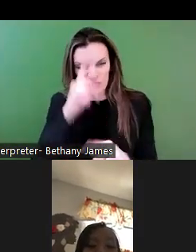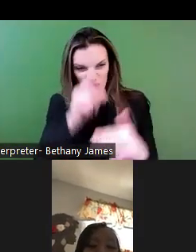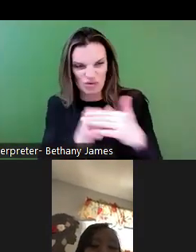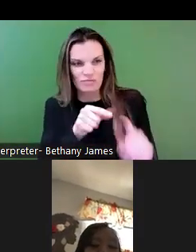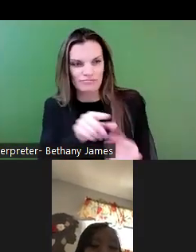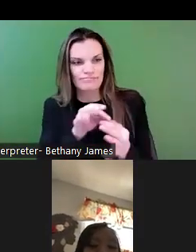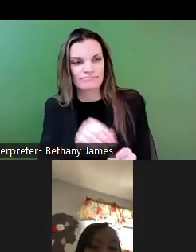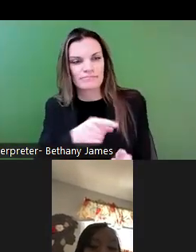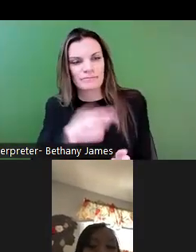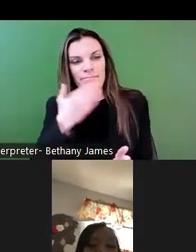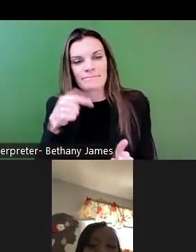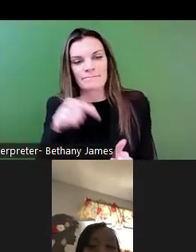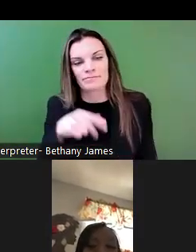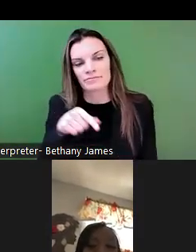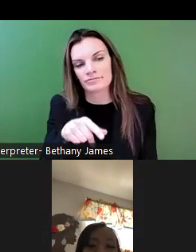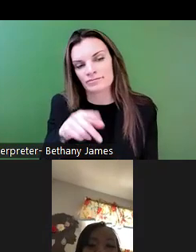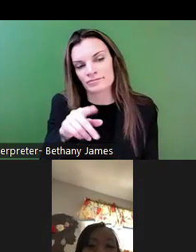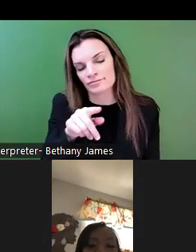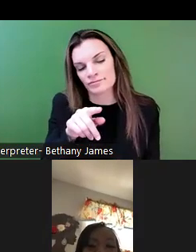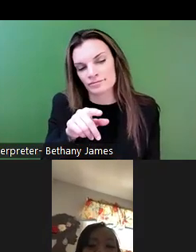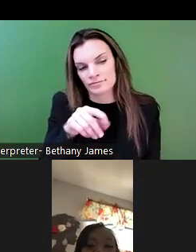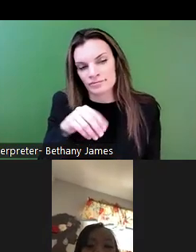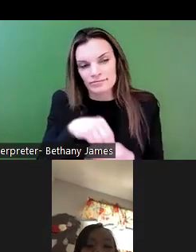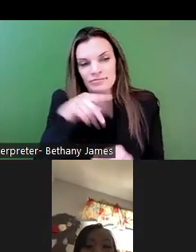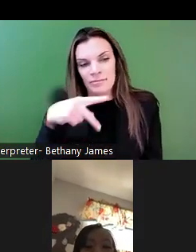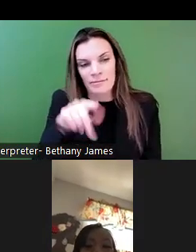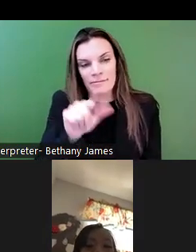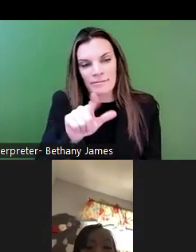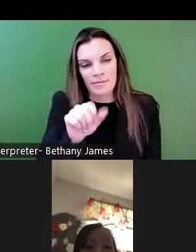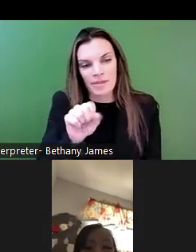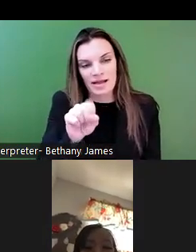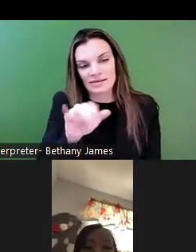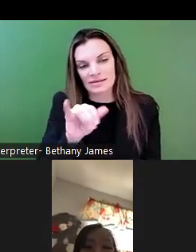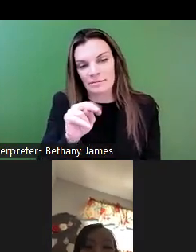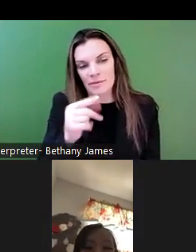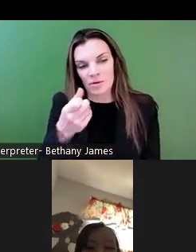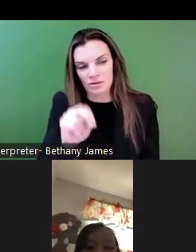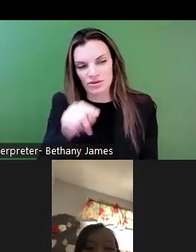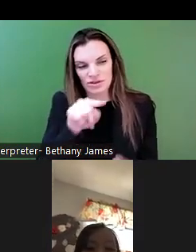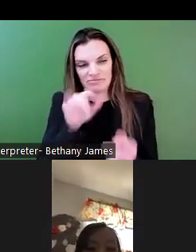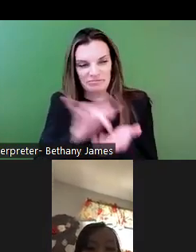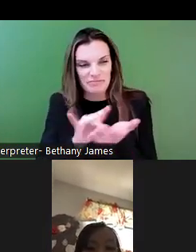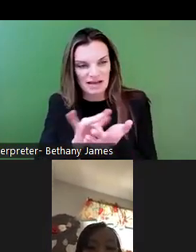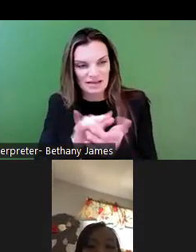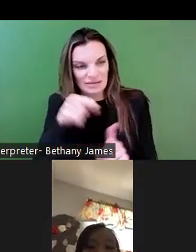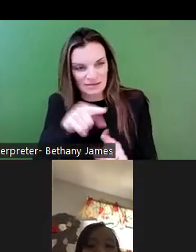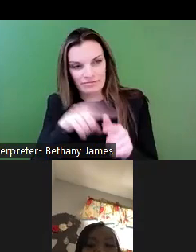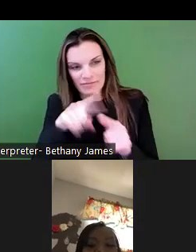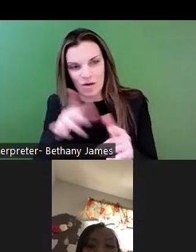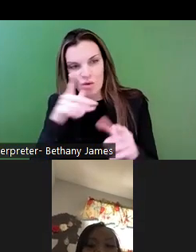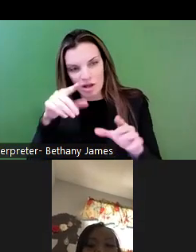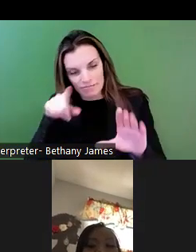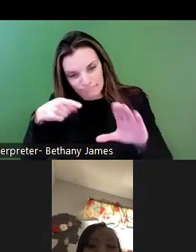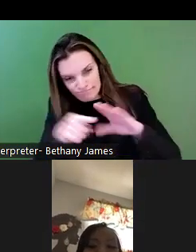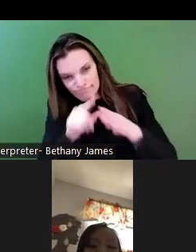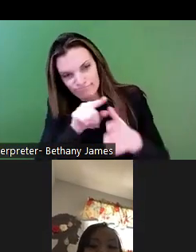endovascular thrombectomy, where they go in and they actually use a machine to remove the clot. In